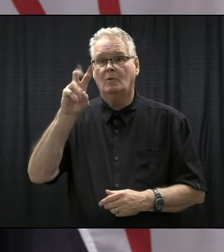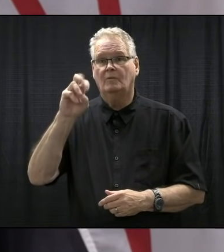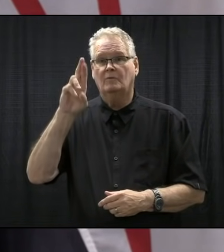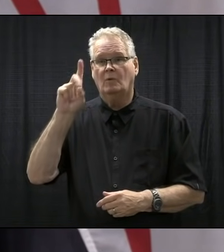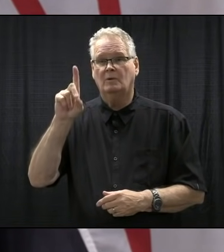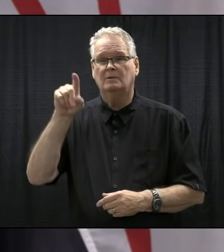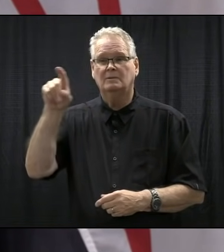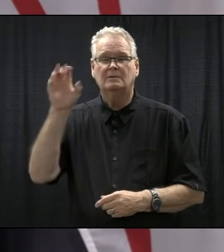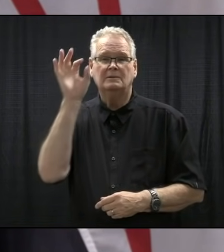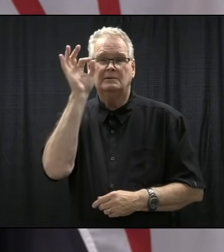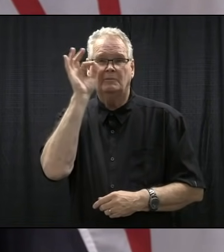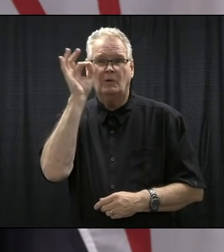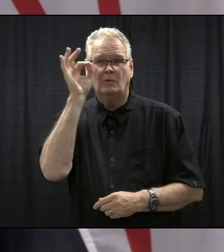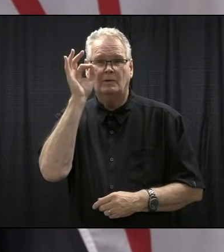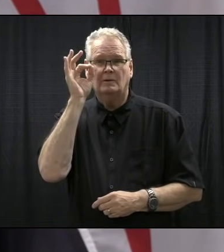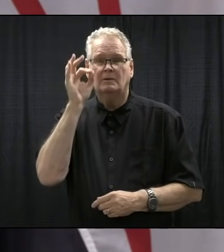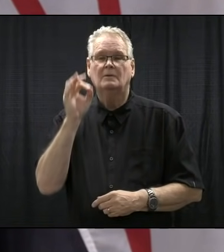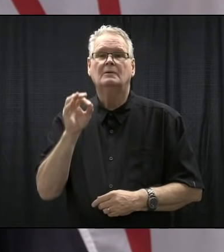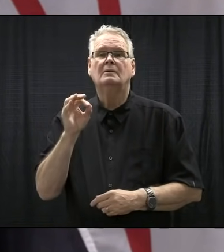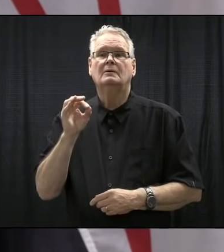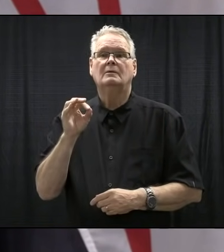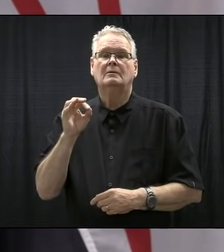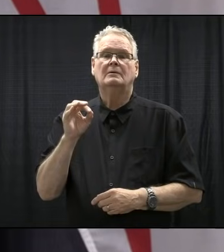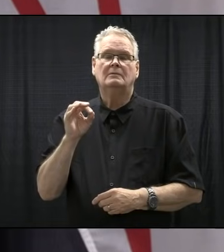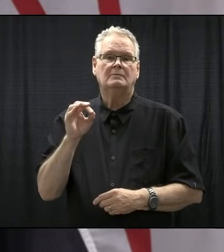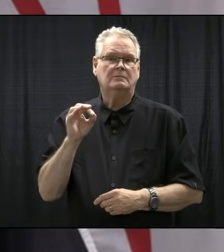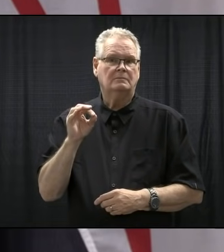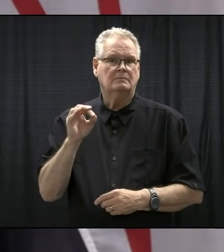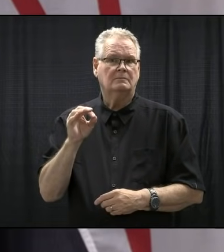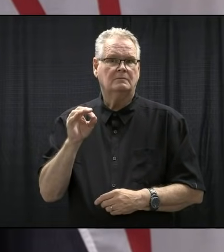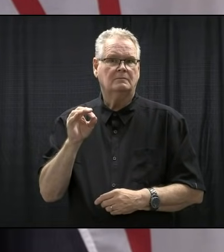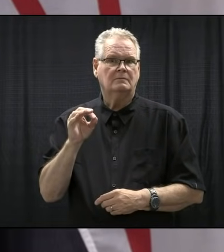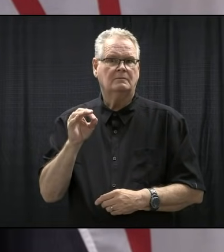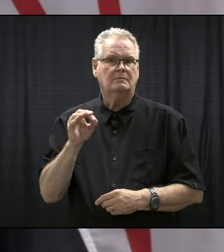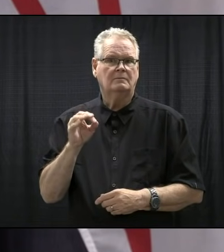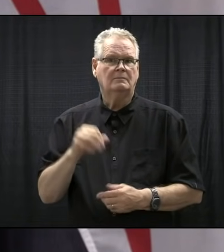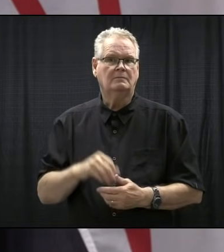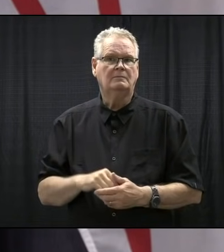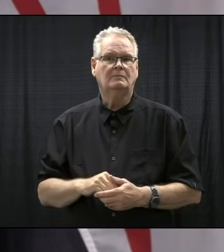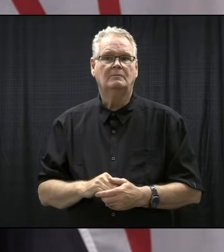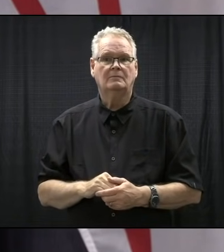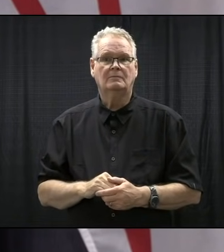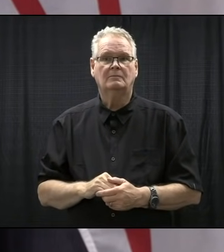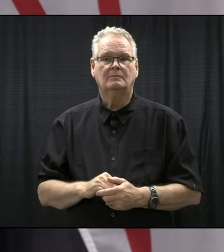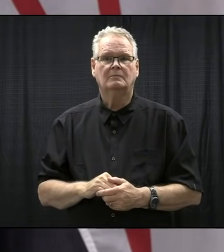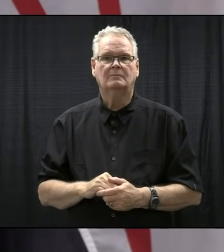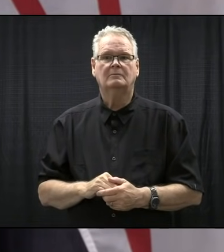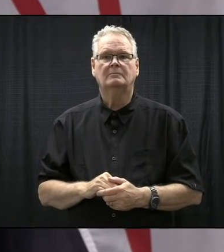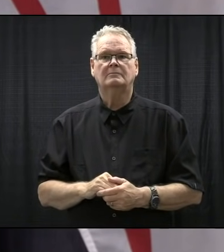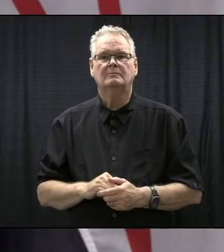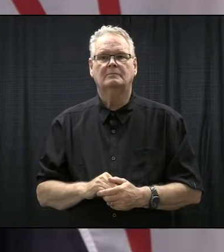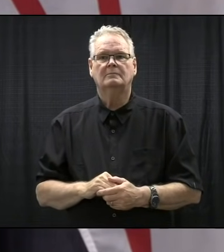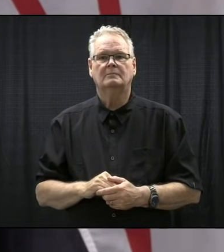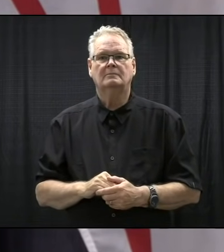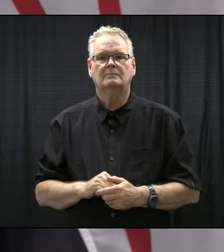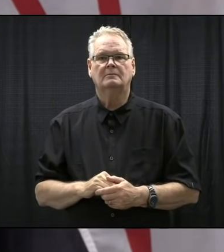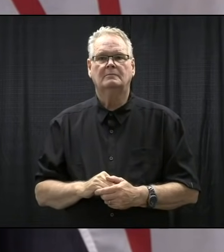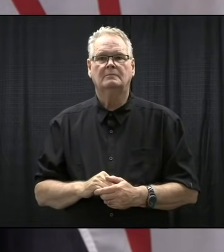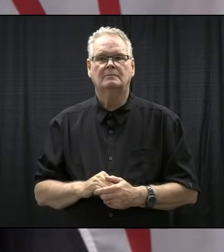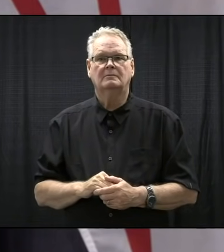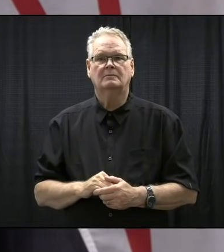8 p.m. and 9:30 p.m. to arrange testing. This does not apply to patrons who only use the